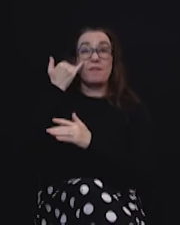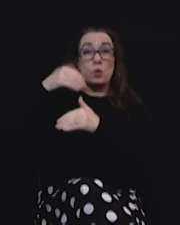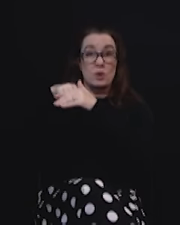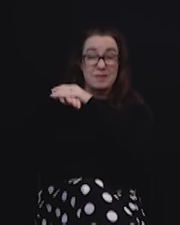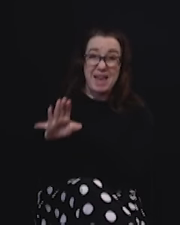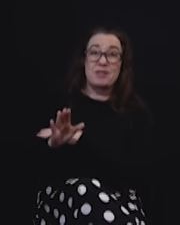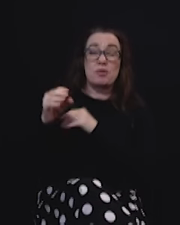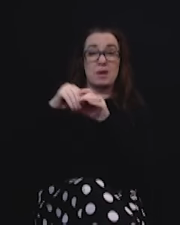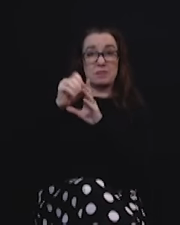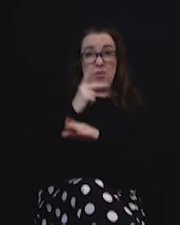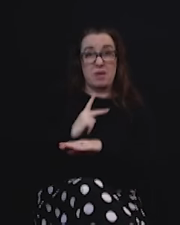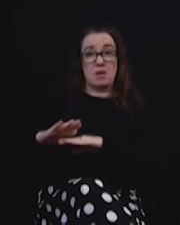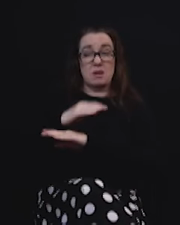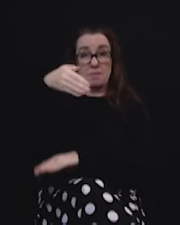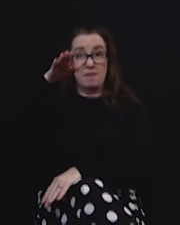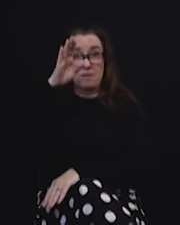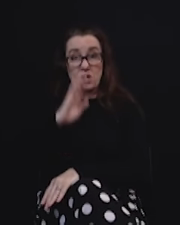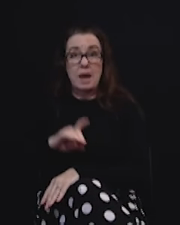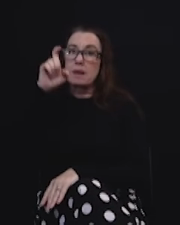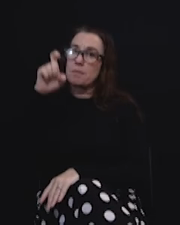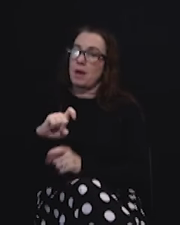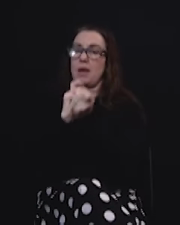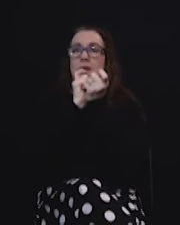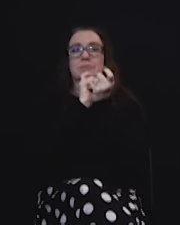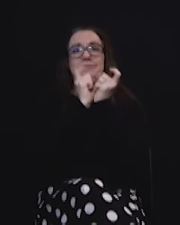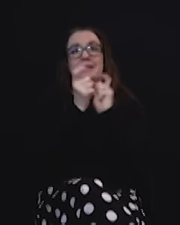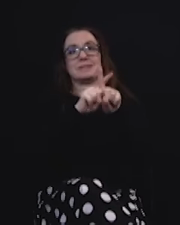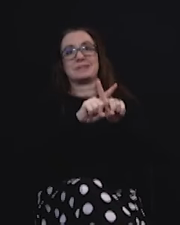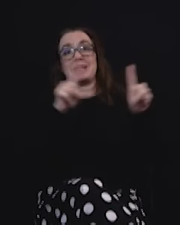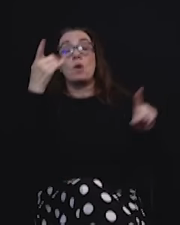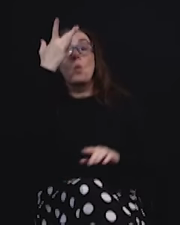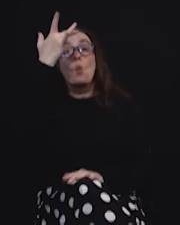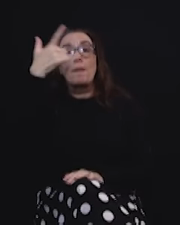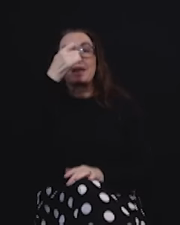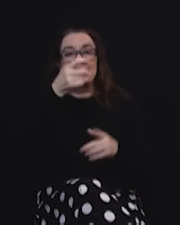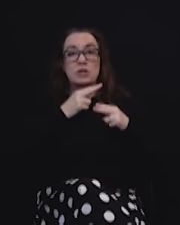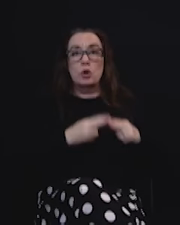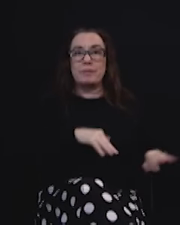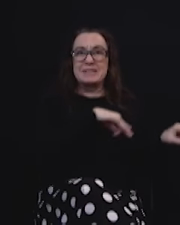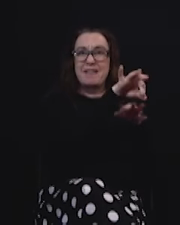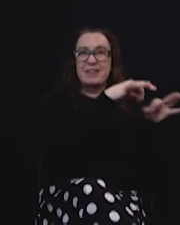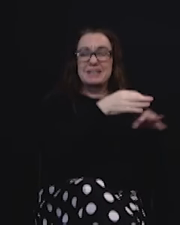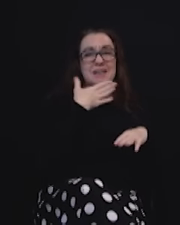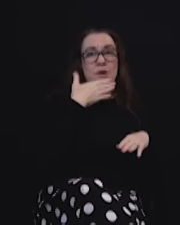enter into the kingdom of God. It has to be different. Why? Because human definitions